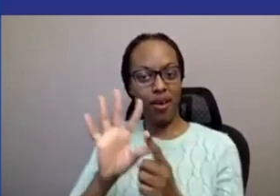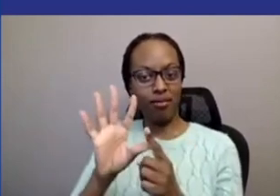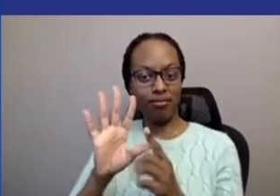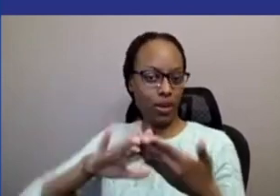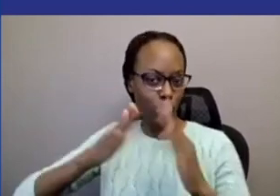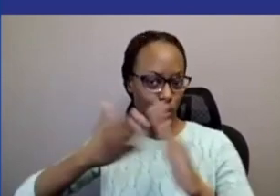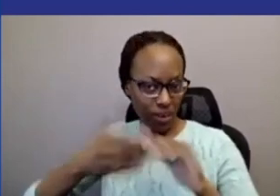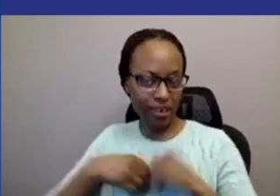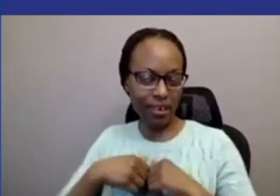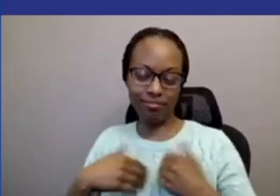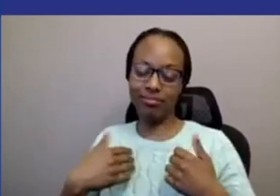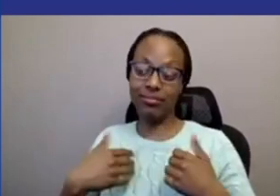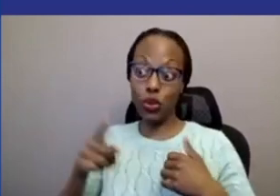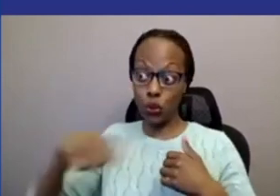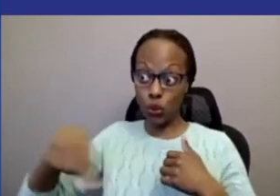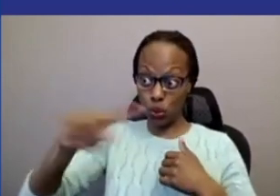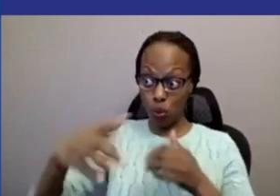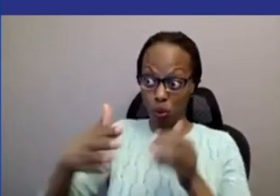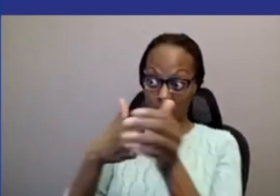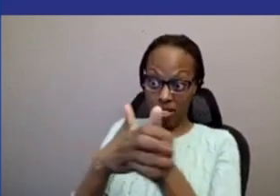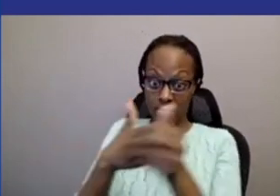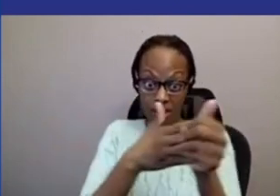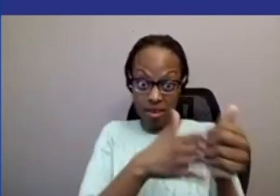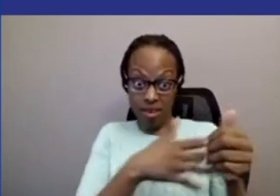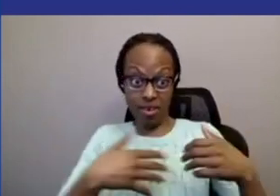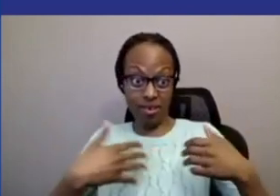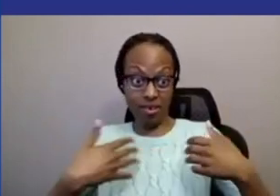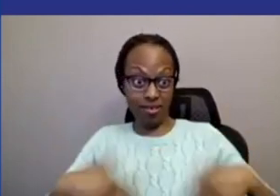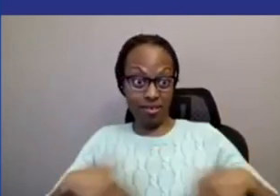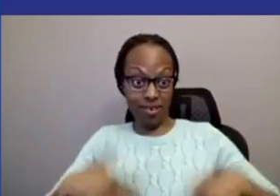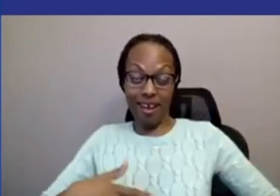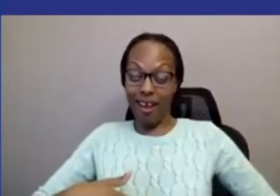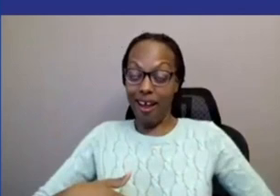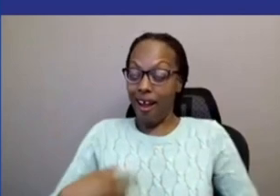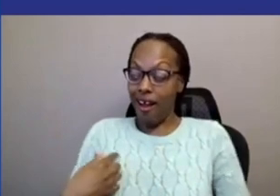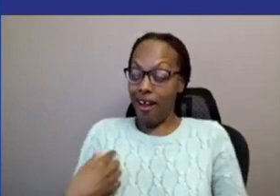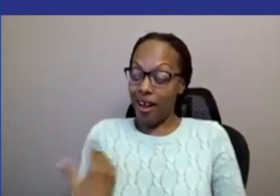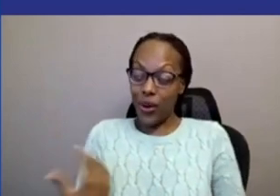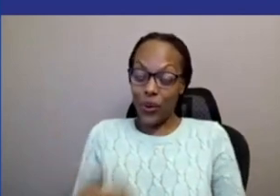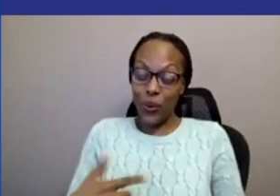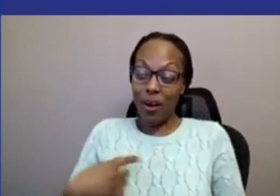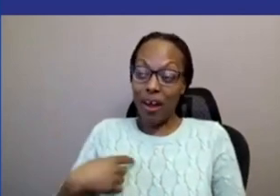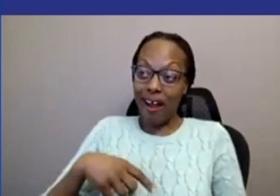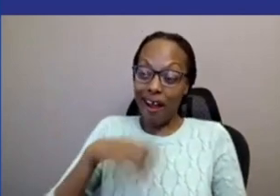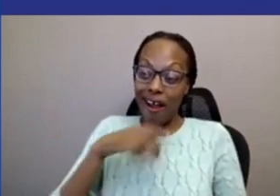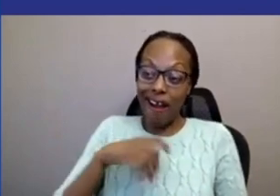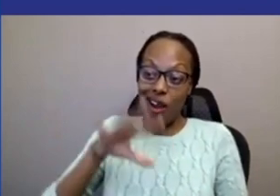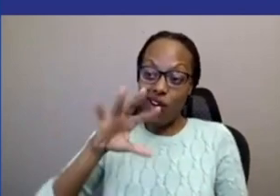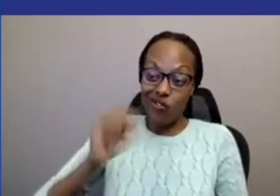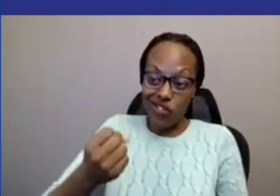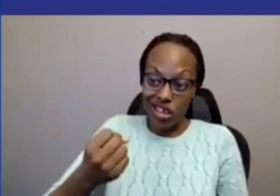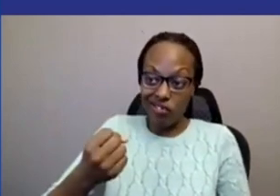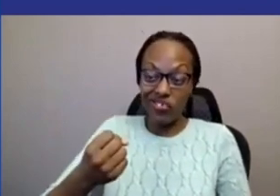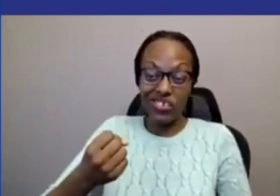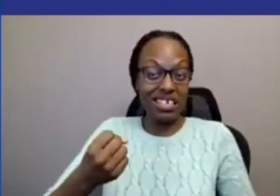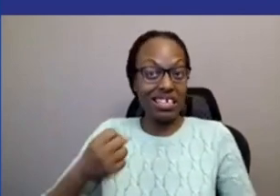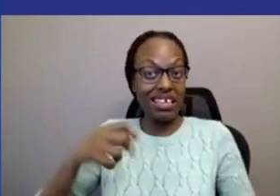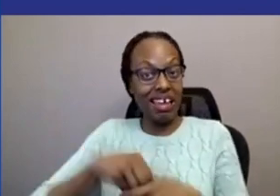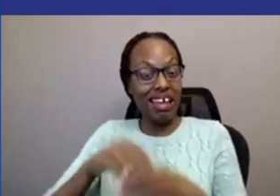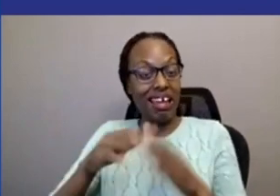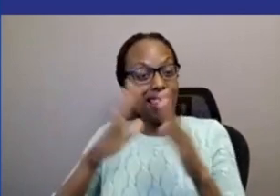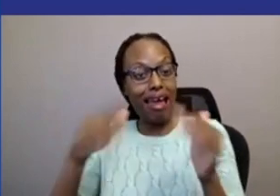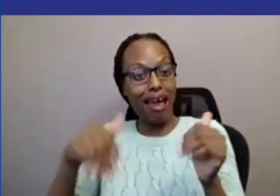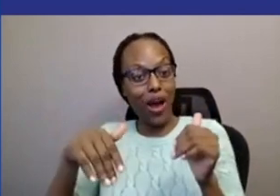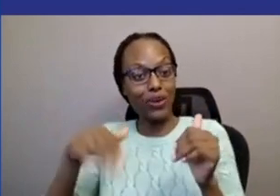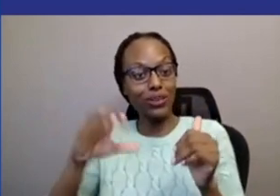helm, I've never been so happy to be a 50-year-old Black woman in the house and club community. I feel like I'm about to book all the